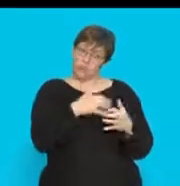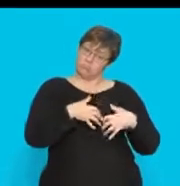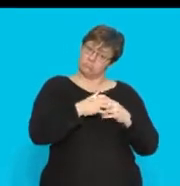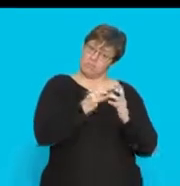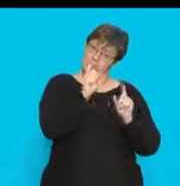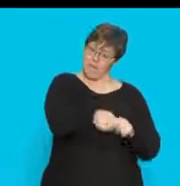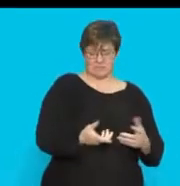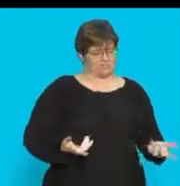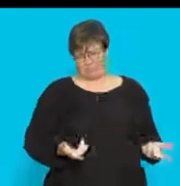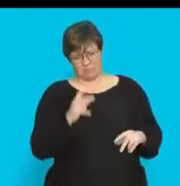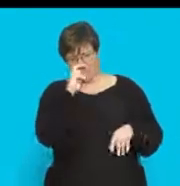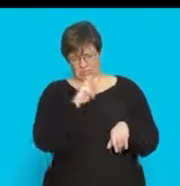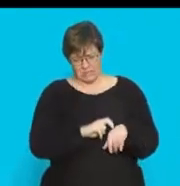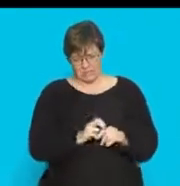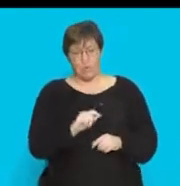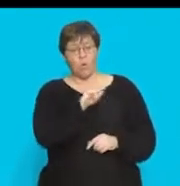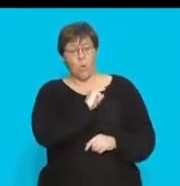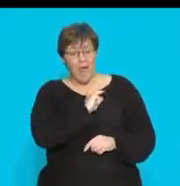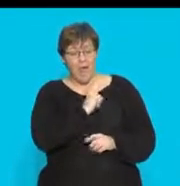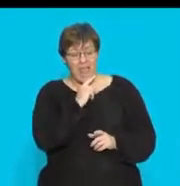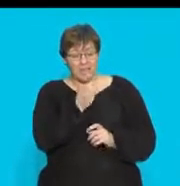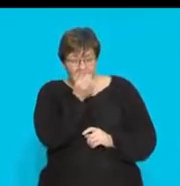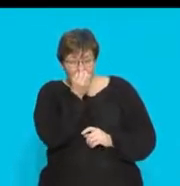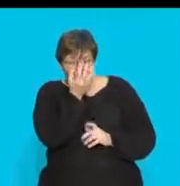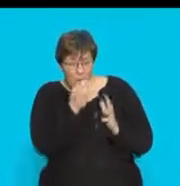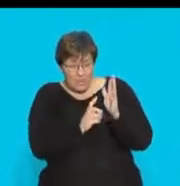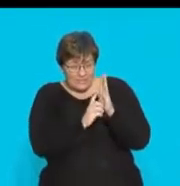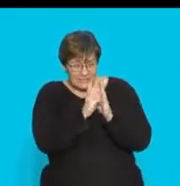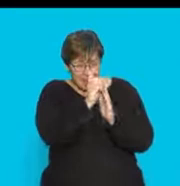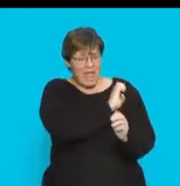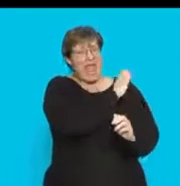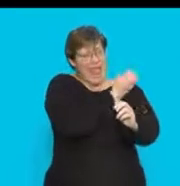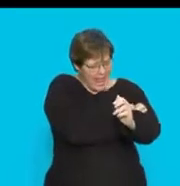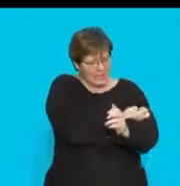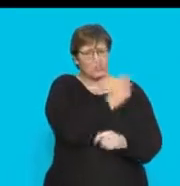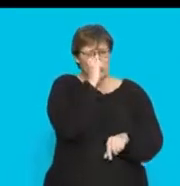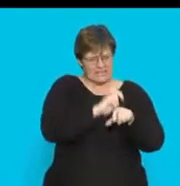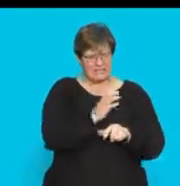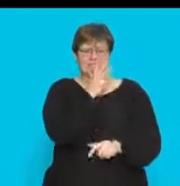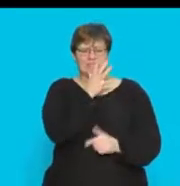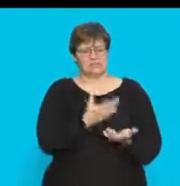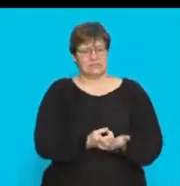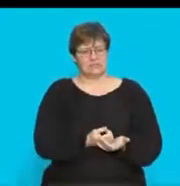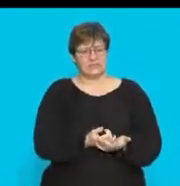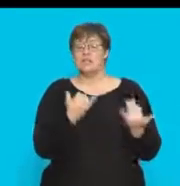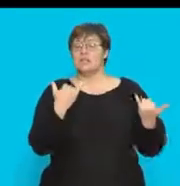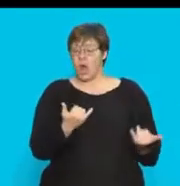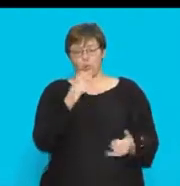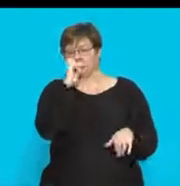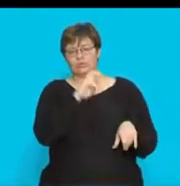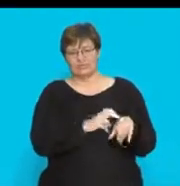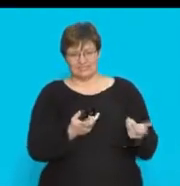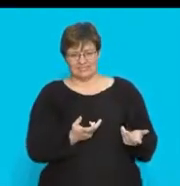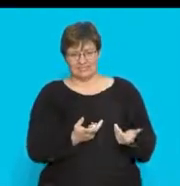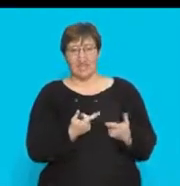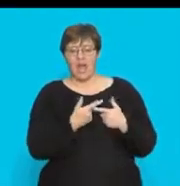flower. Making it give energy, all right? Now we need another thing. What I don't have, all